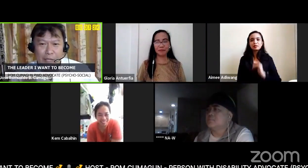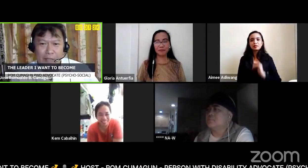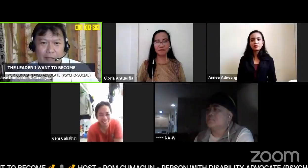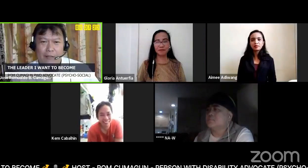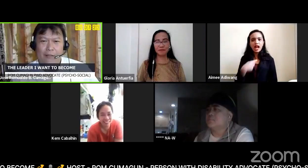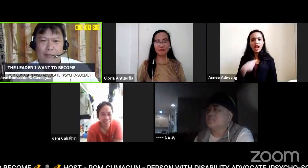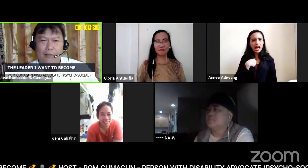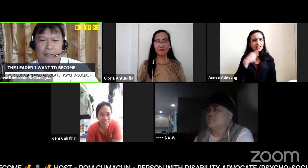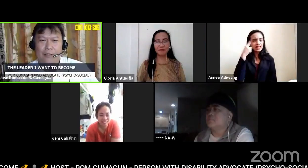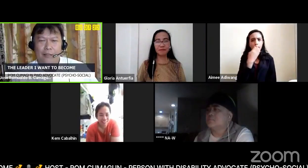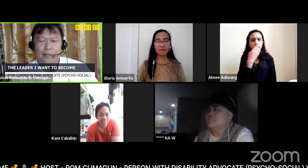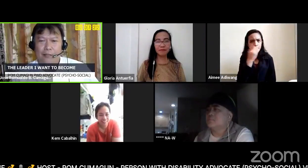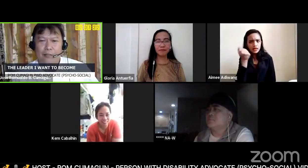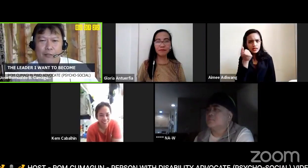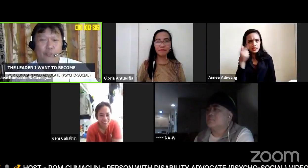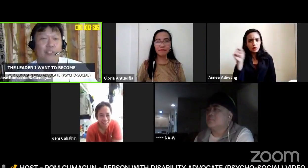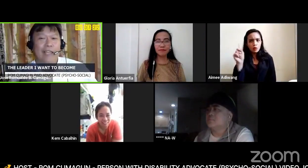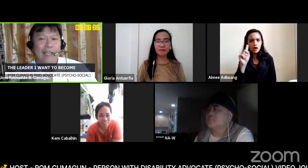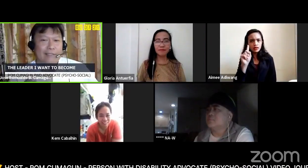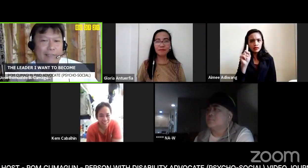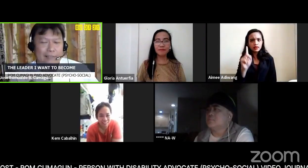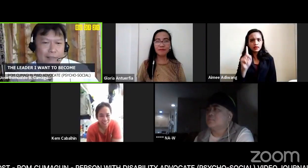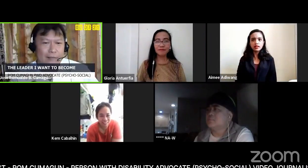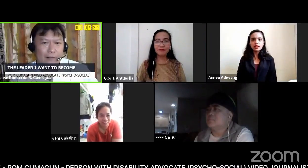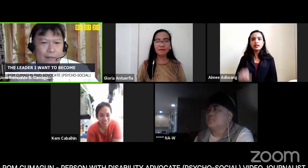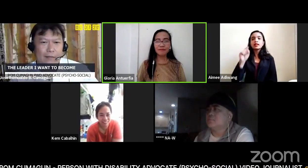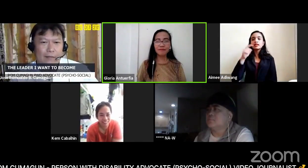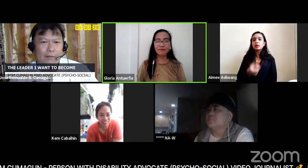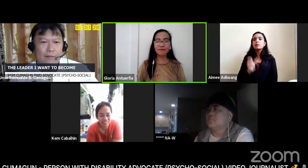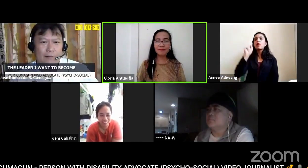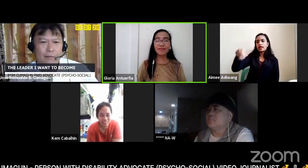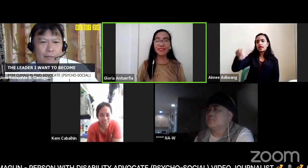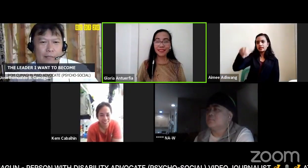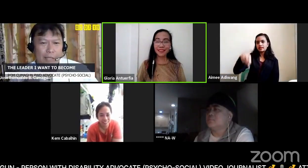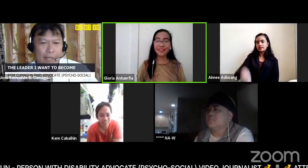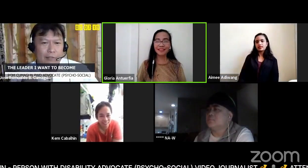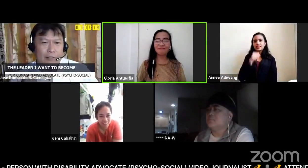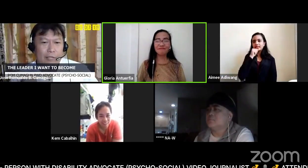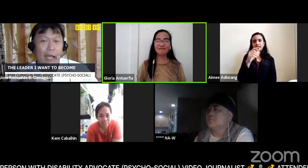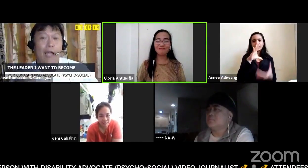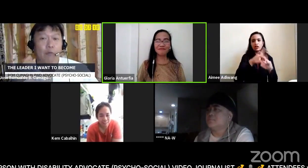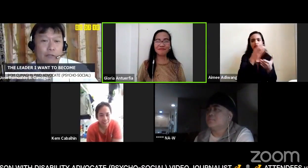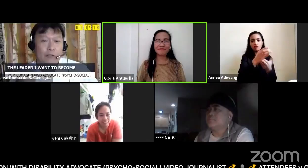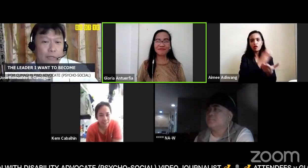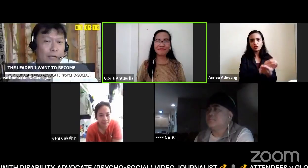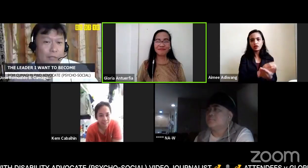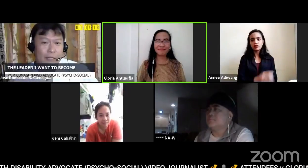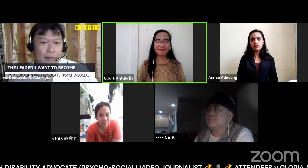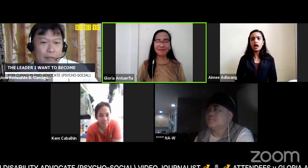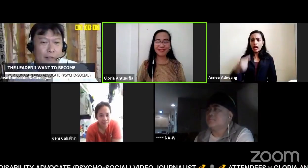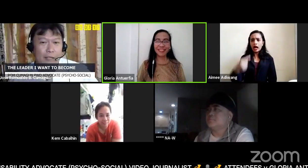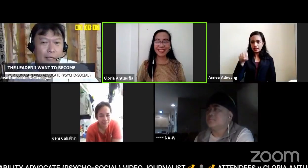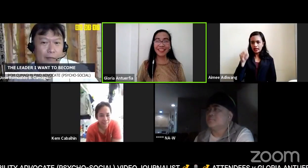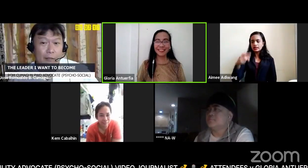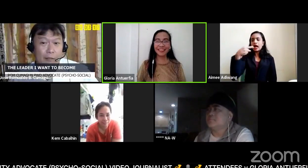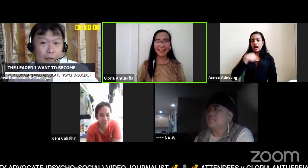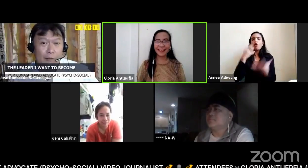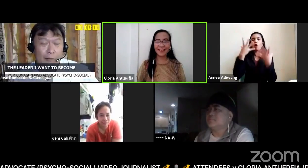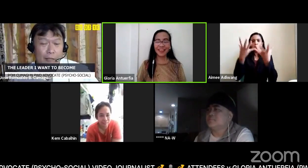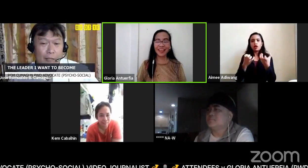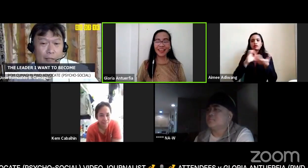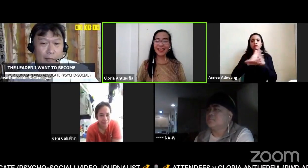I think it's better to say yes. Yes, I want to become a leader,